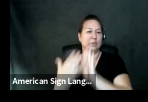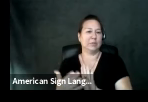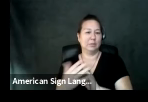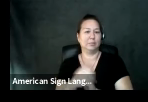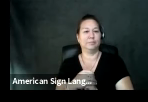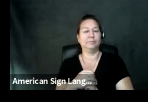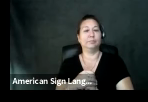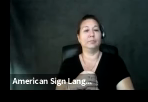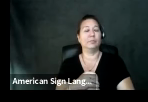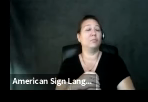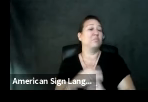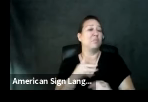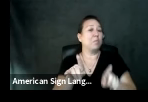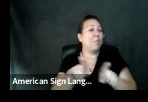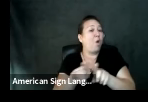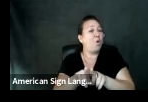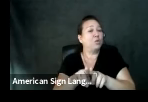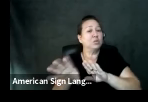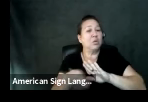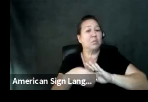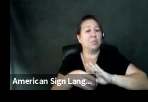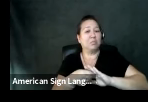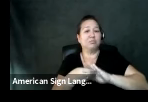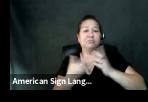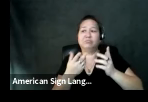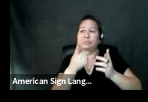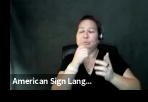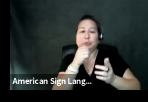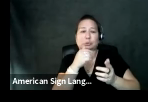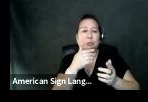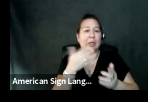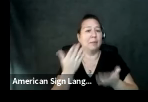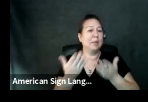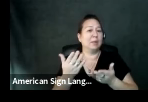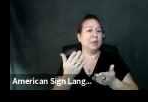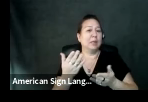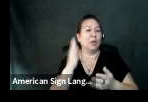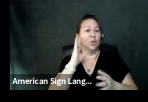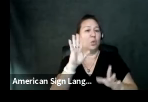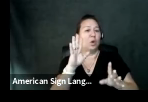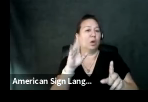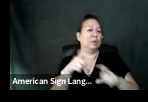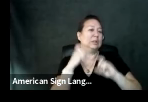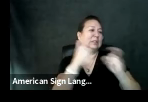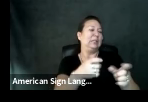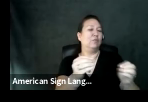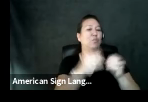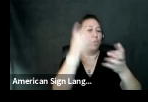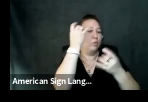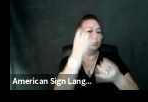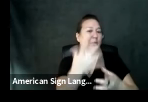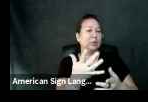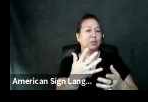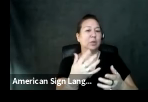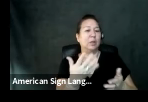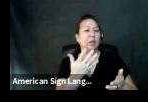additional members that might be there could be people who are just giving extra input. For example, an evaluator or